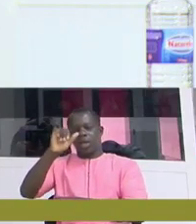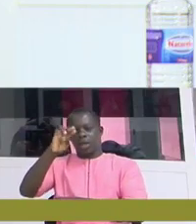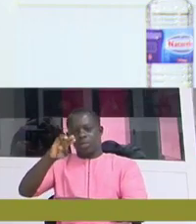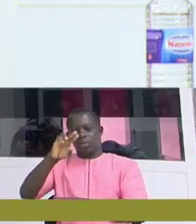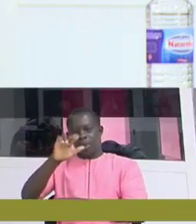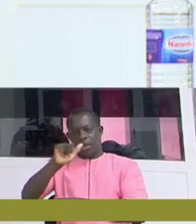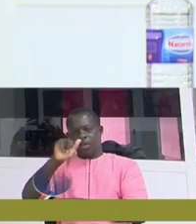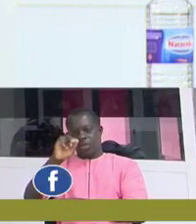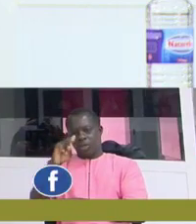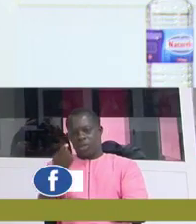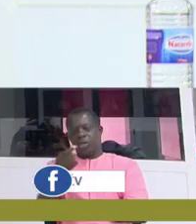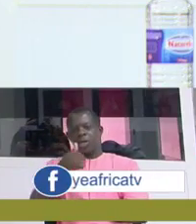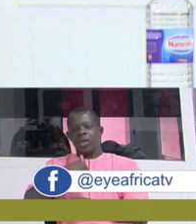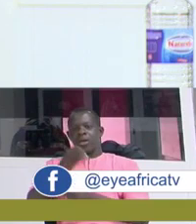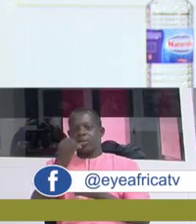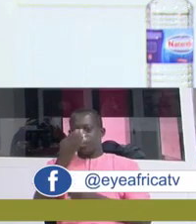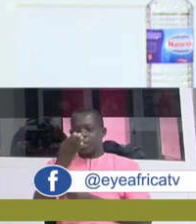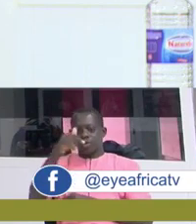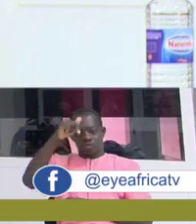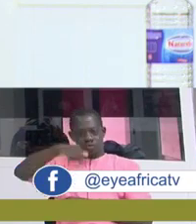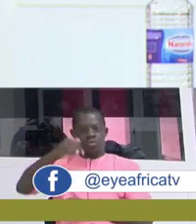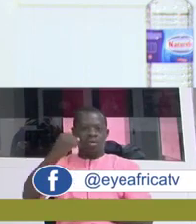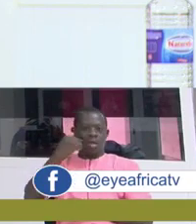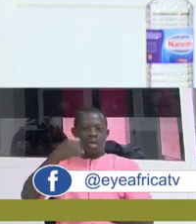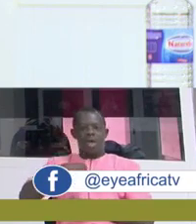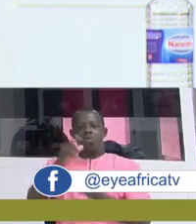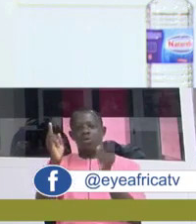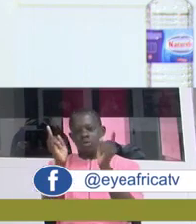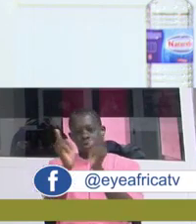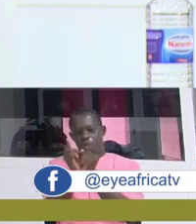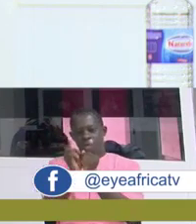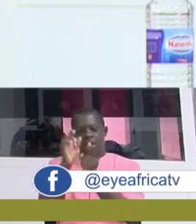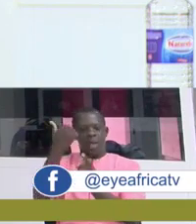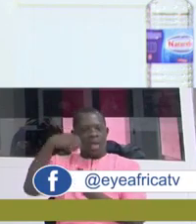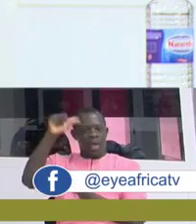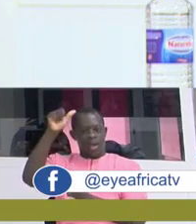said to him, today I want to reach the elder.